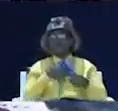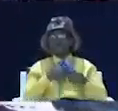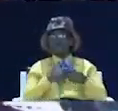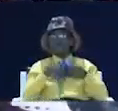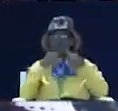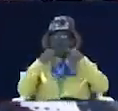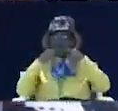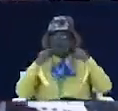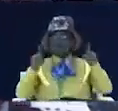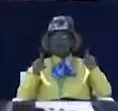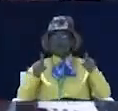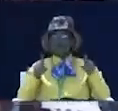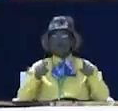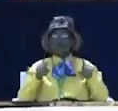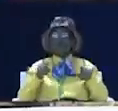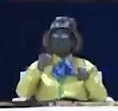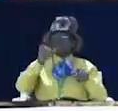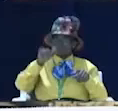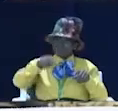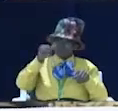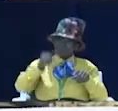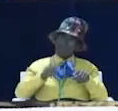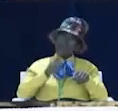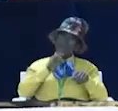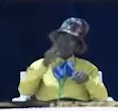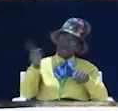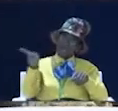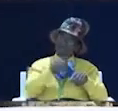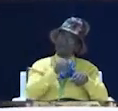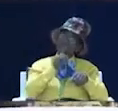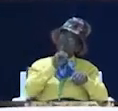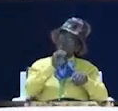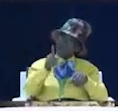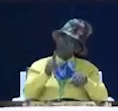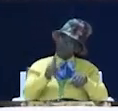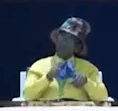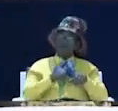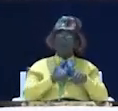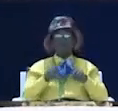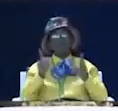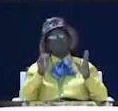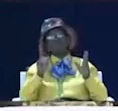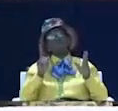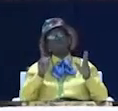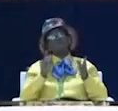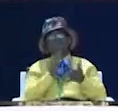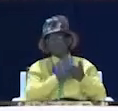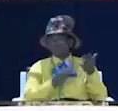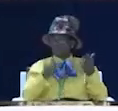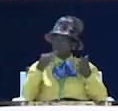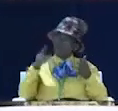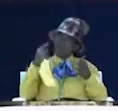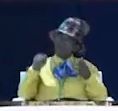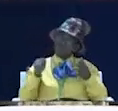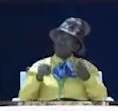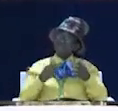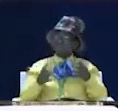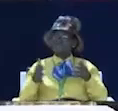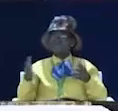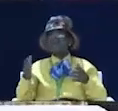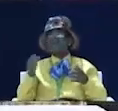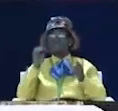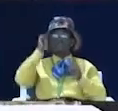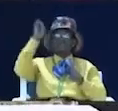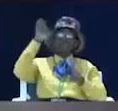And some of the things he may tell you may not be the kind of thing you want to hear, but it will be the truth. Are you sure you want me to